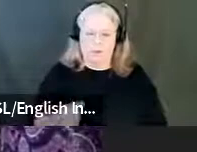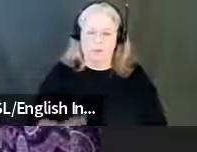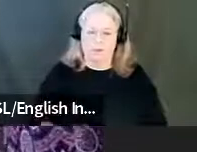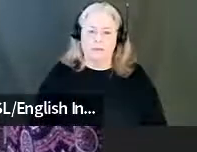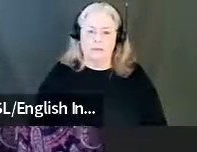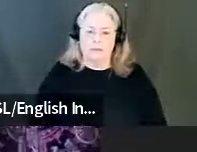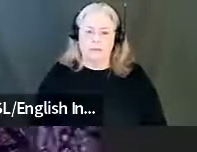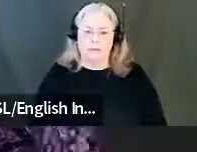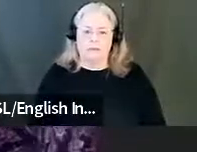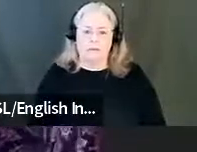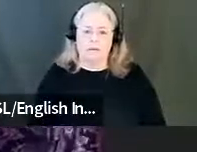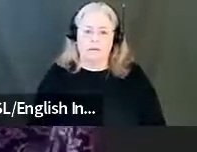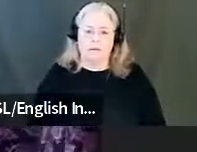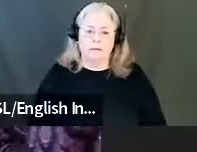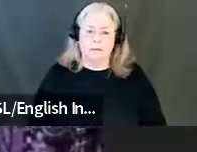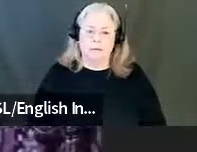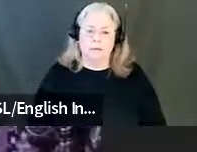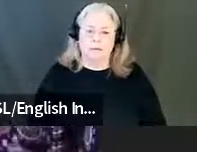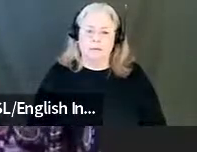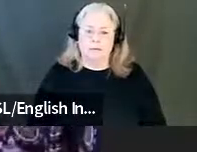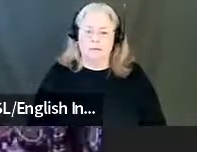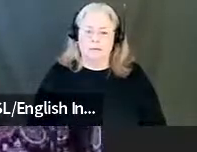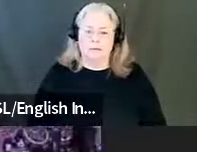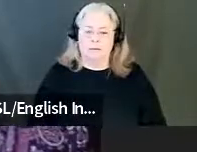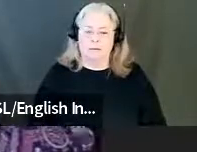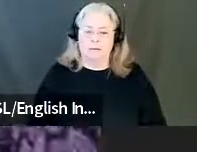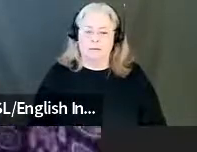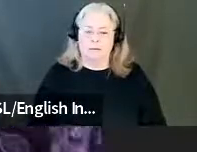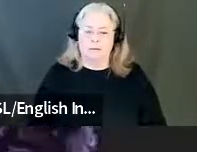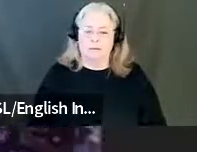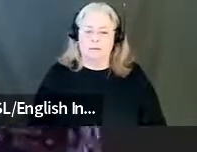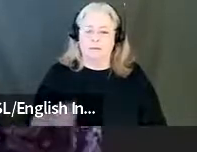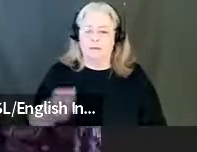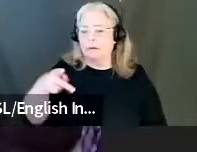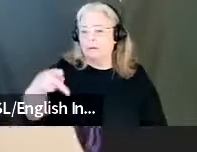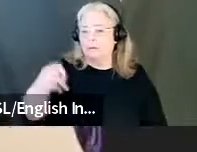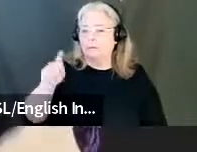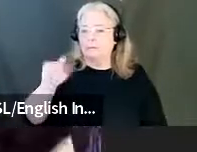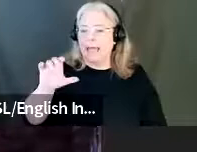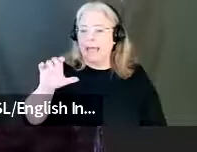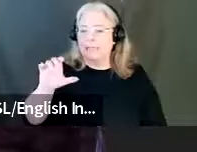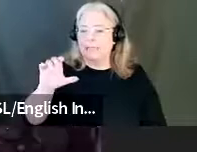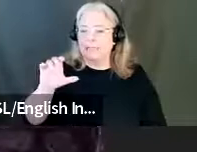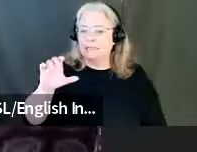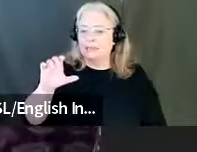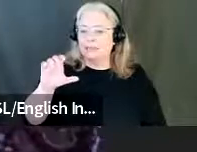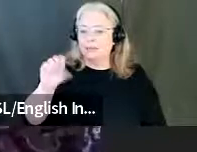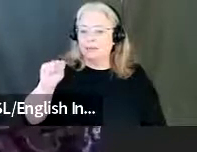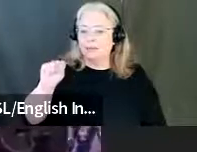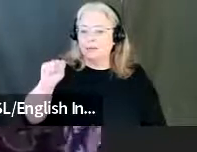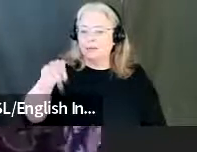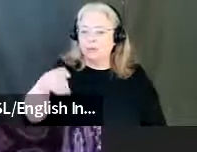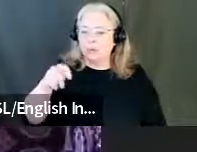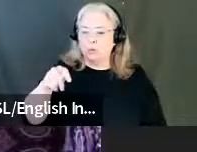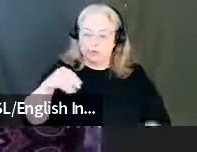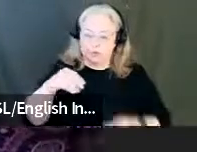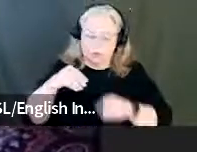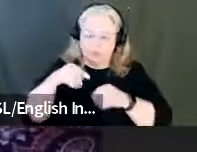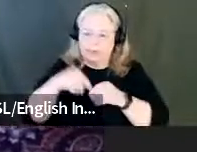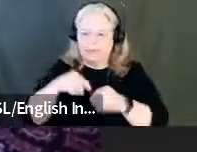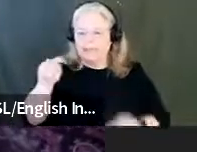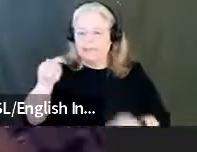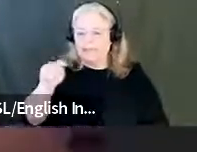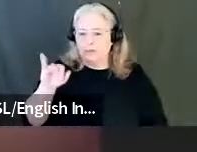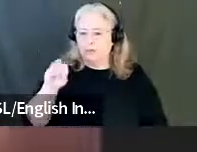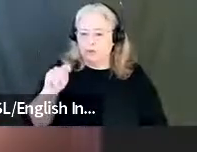some cases, what I've done is I've also been able to put a plastic spoon inside of the T-joint as well. So that